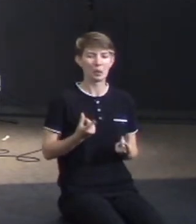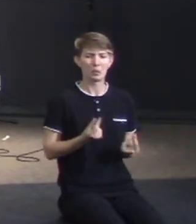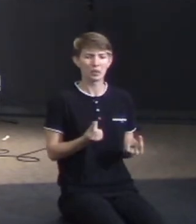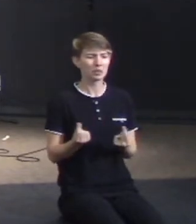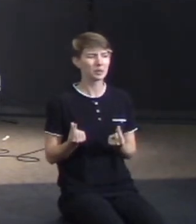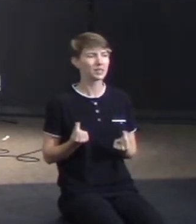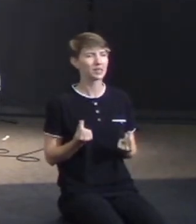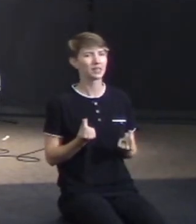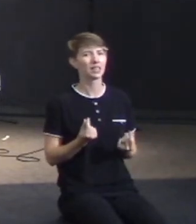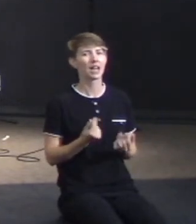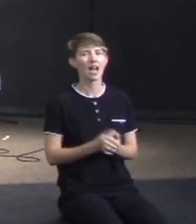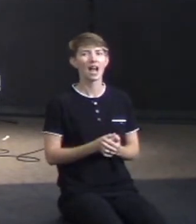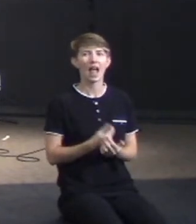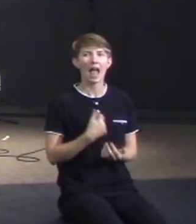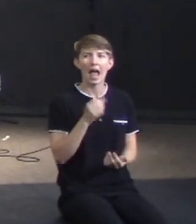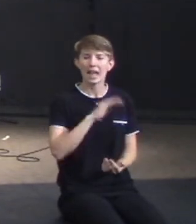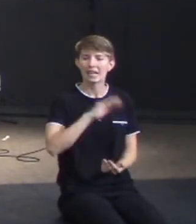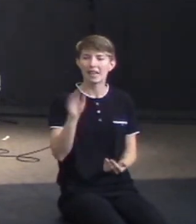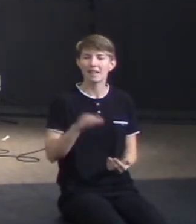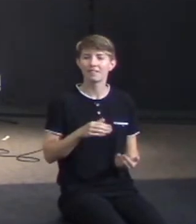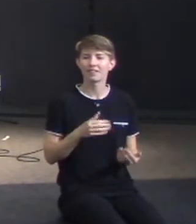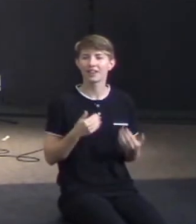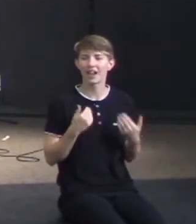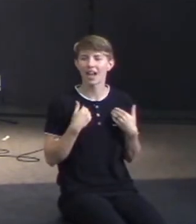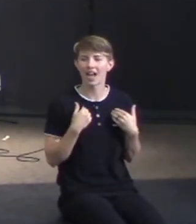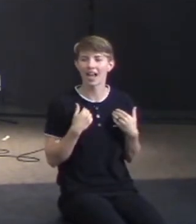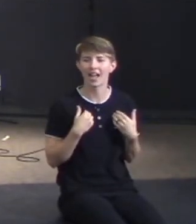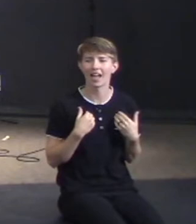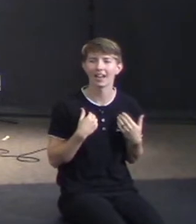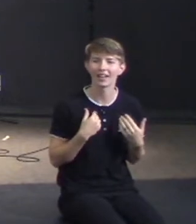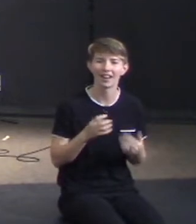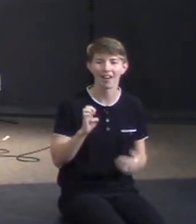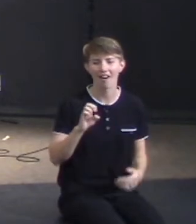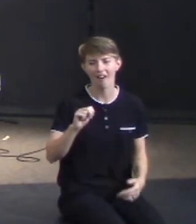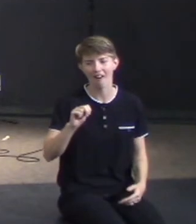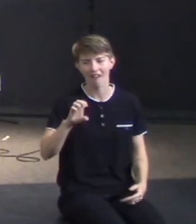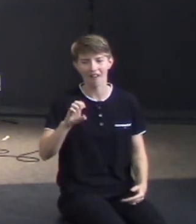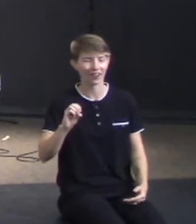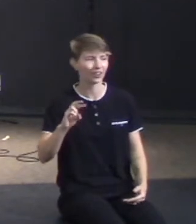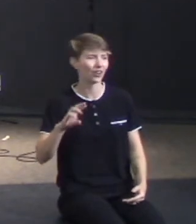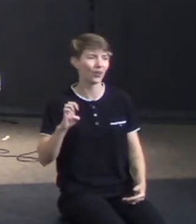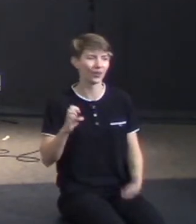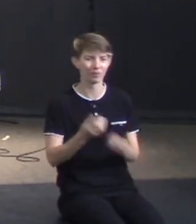And they're like, I've never had an encore before for worship.